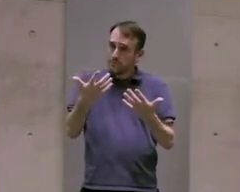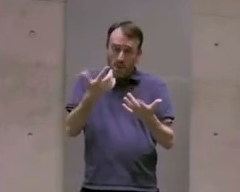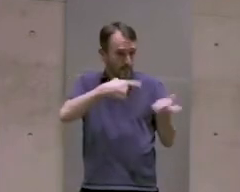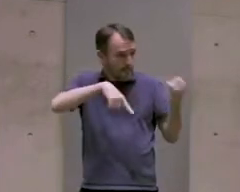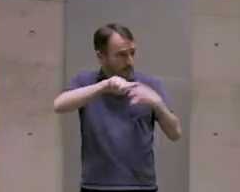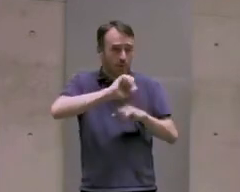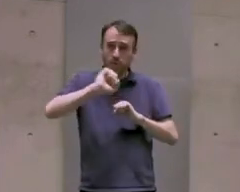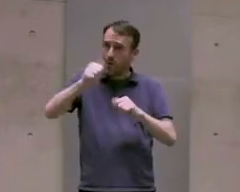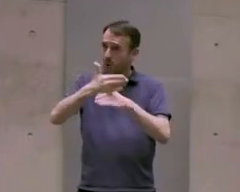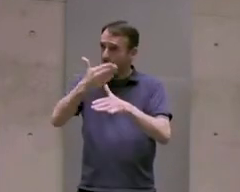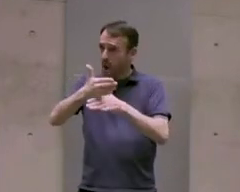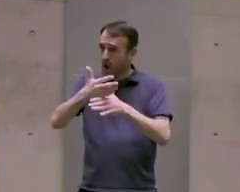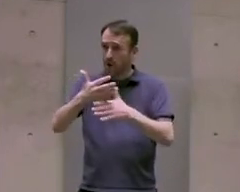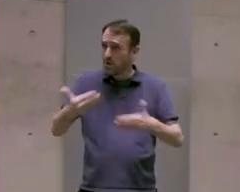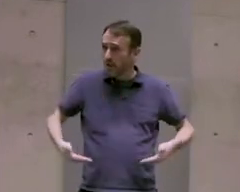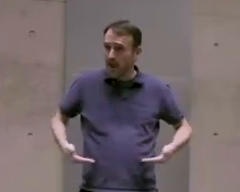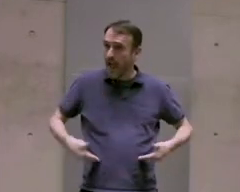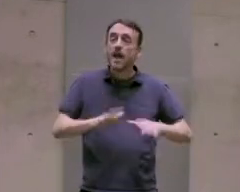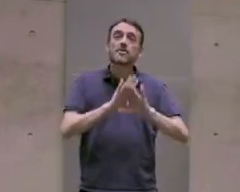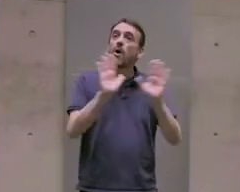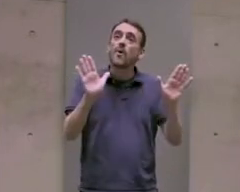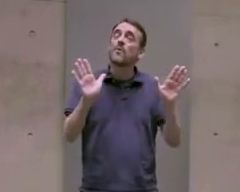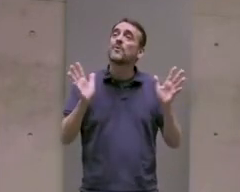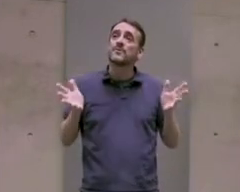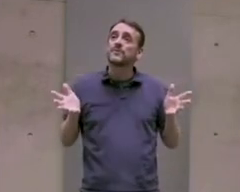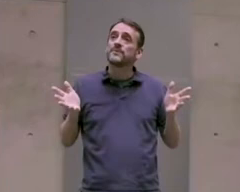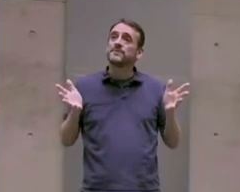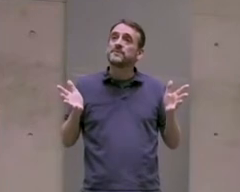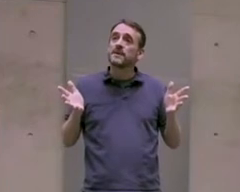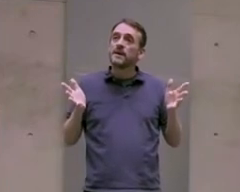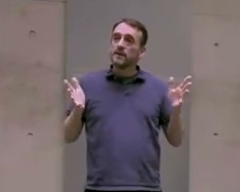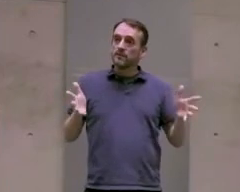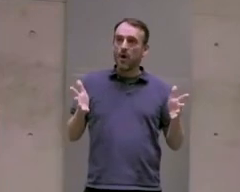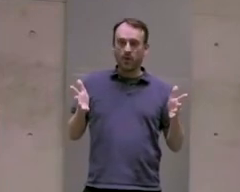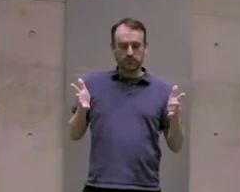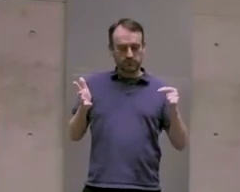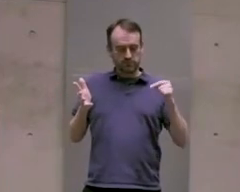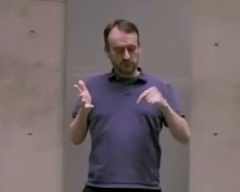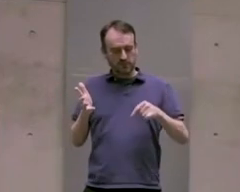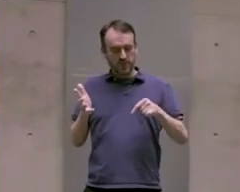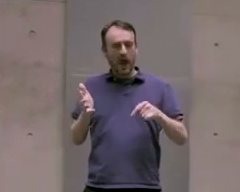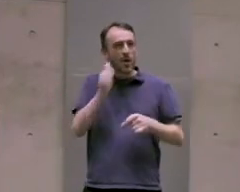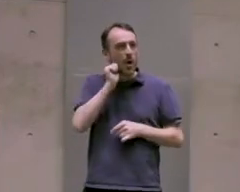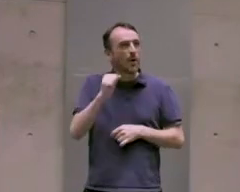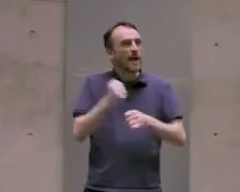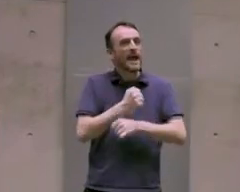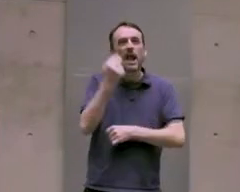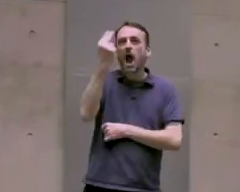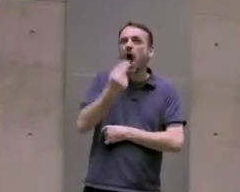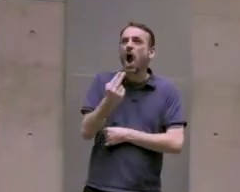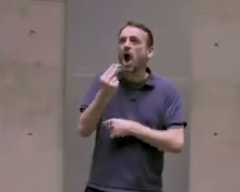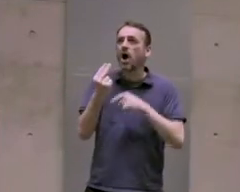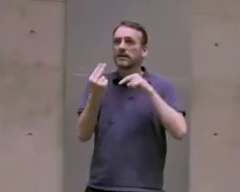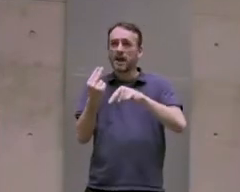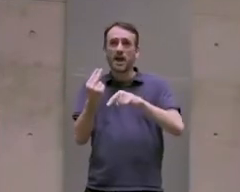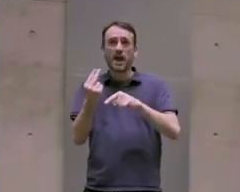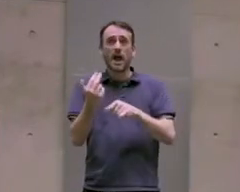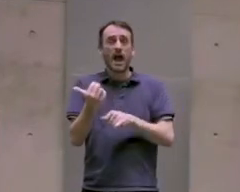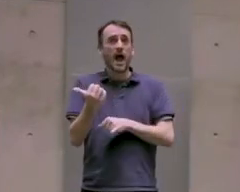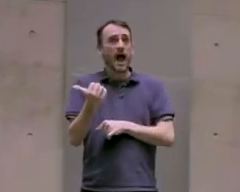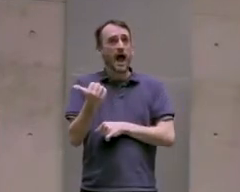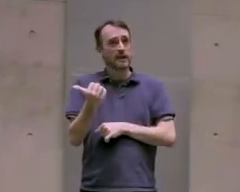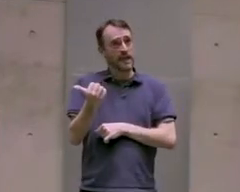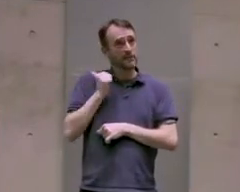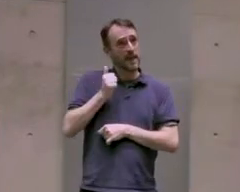work. There's nothing more arrogant in a way than making a piece of art and expecting anyone to care about it. So lean in. Commit to